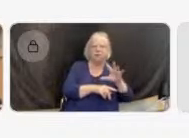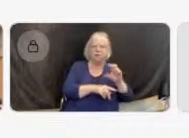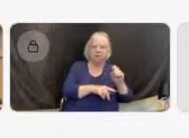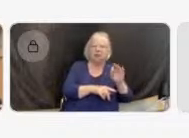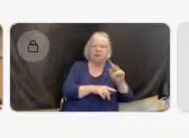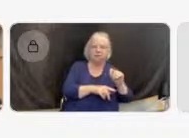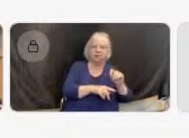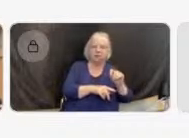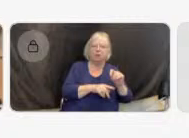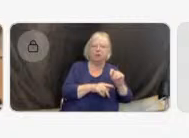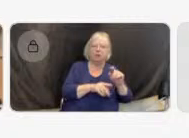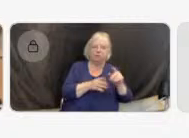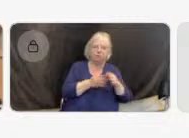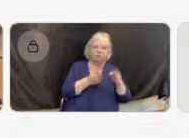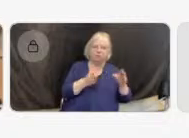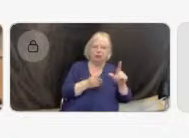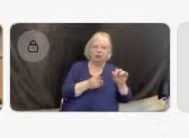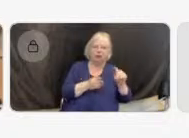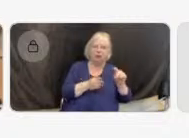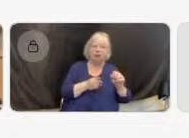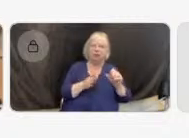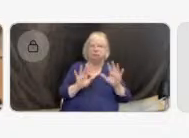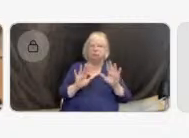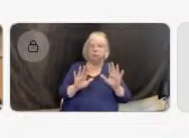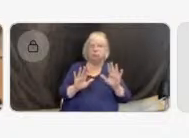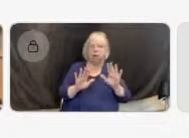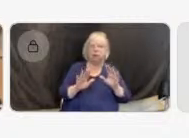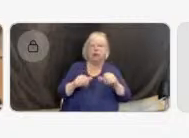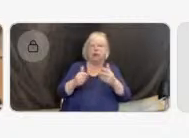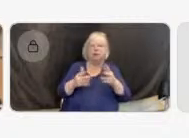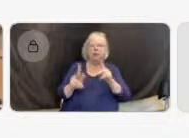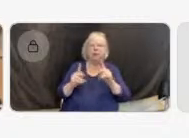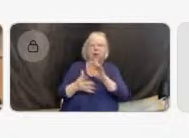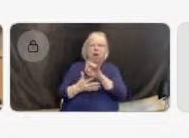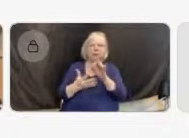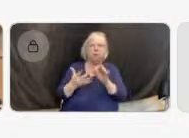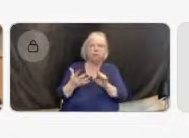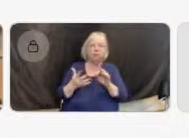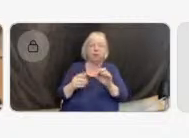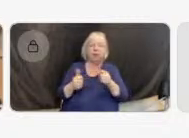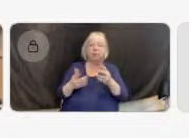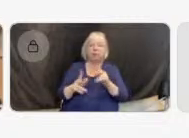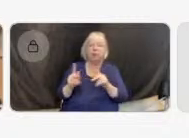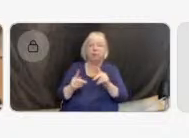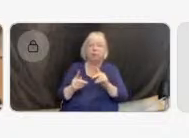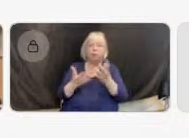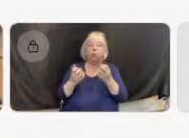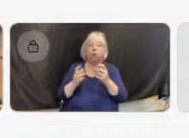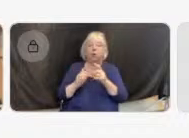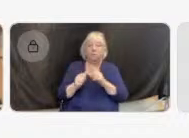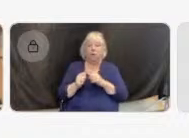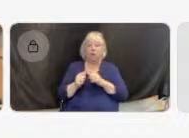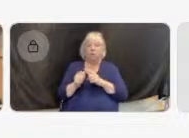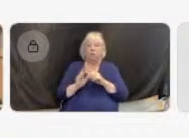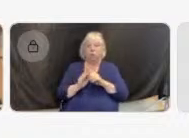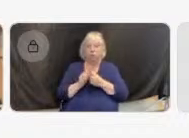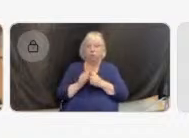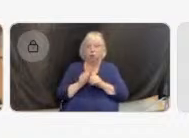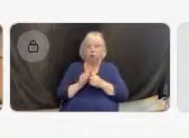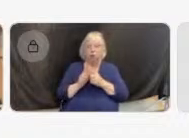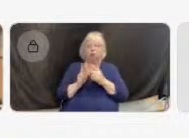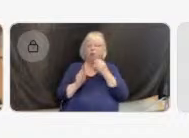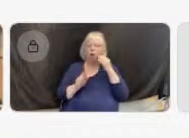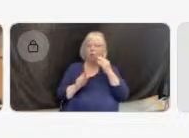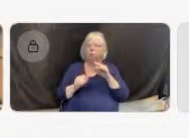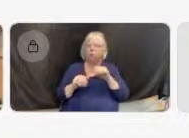Works great, gives people options, gives people wanting a starter home a place to be. You know, if you look at what's